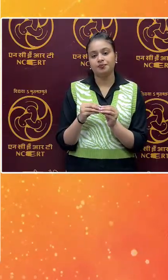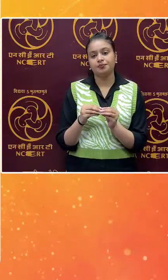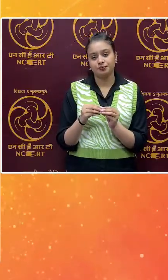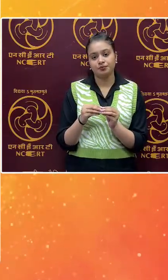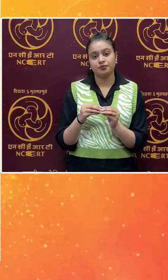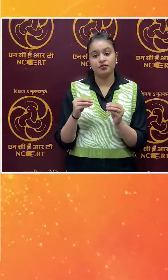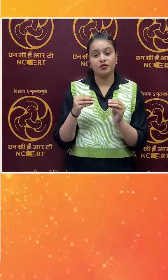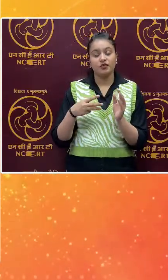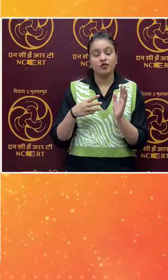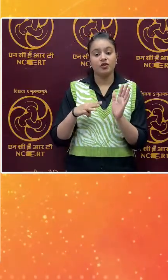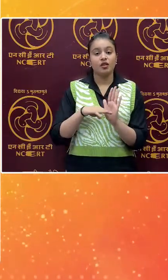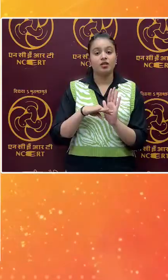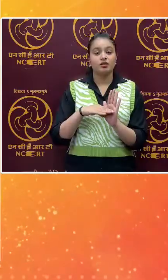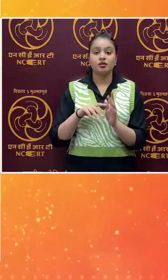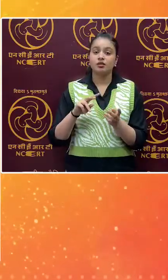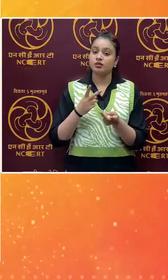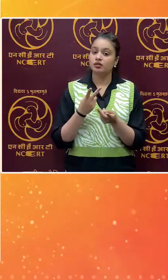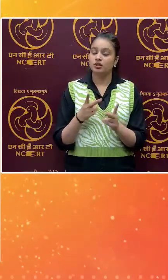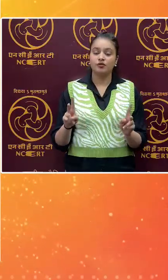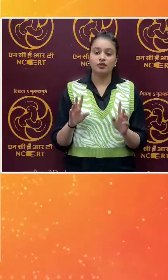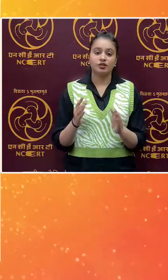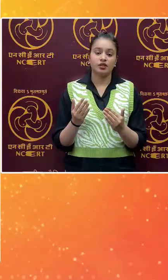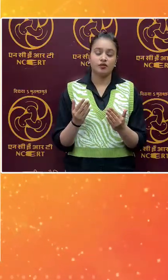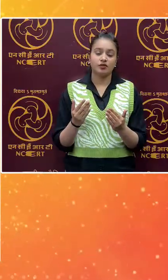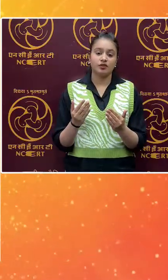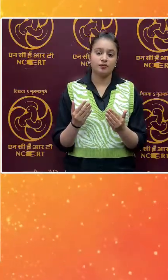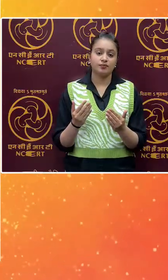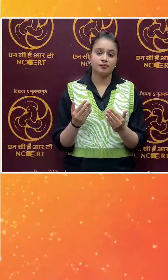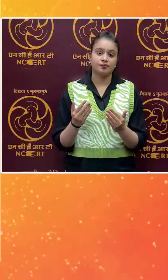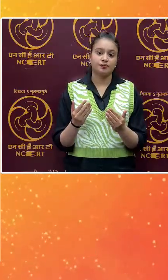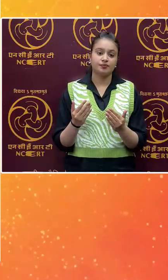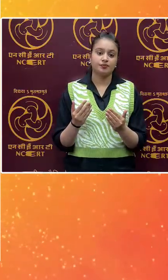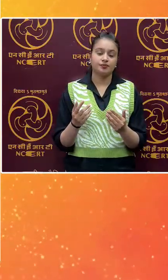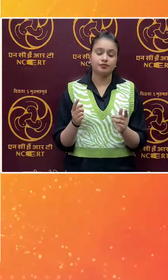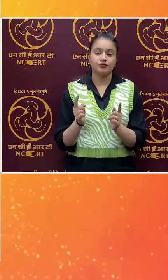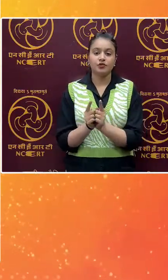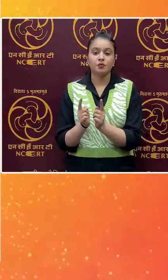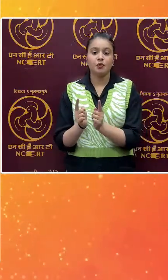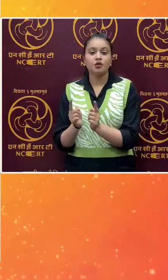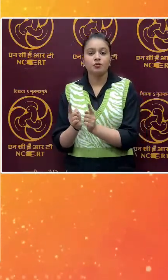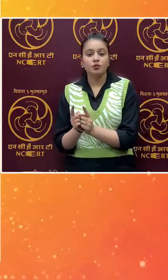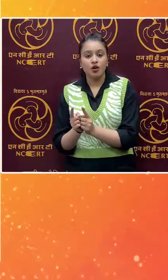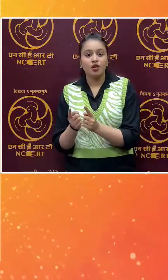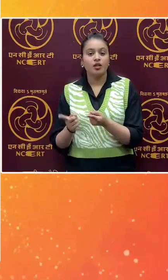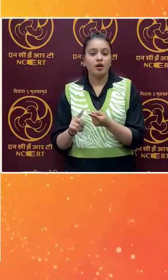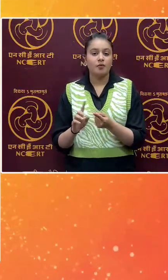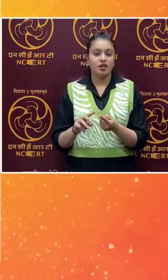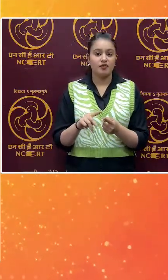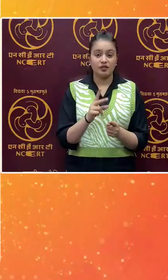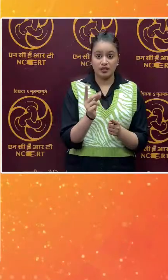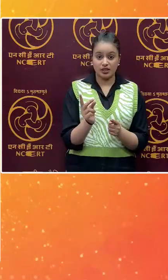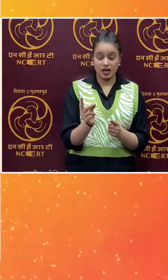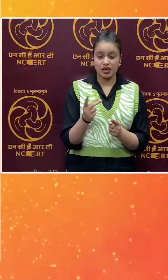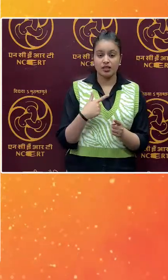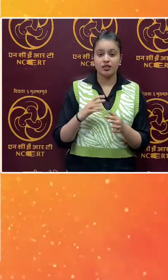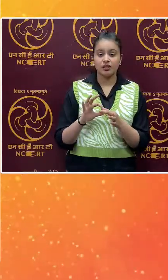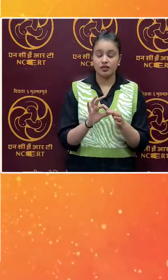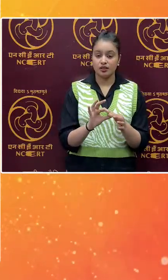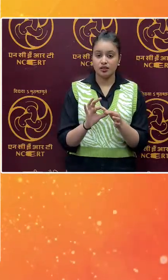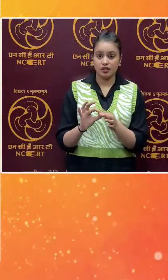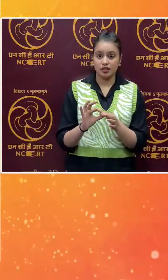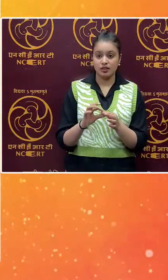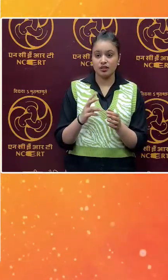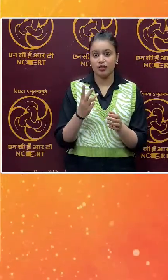different. SMRs are small reactors are not. No, small reactors. Small reactors are not the third stage. Second, linkage between second and the third